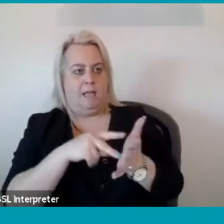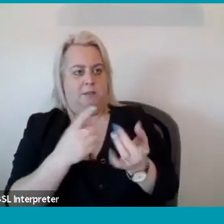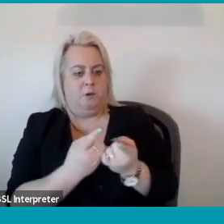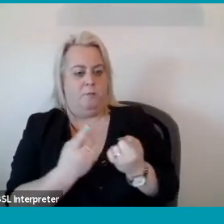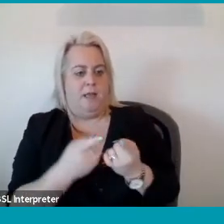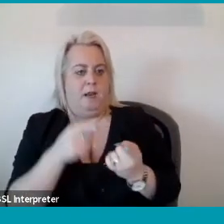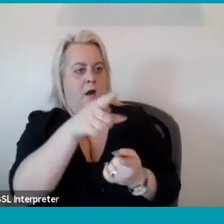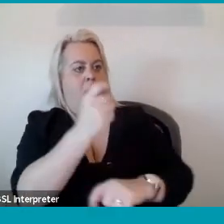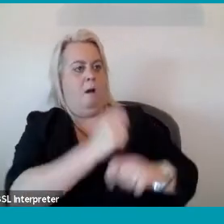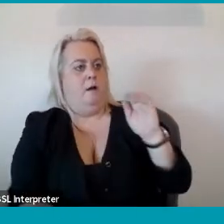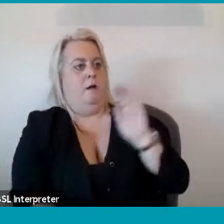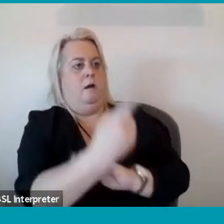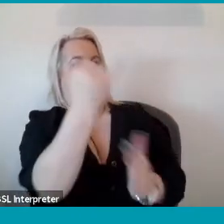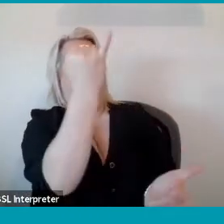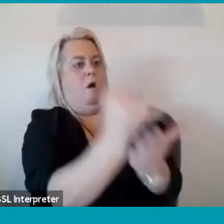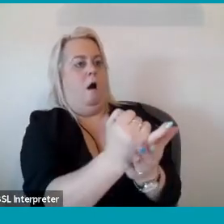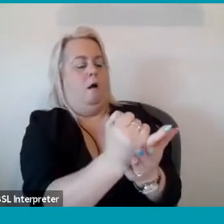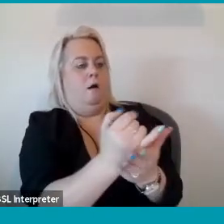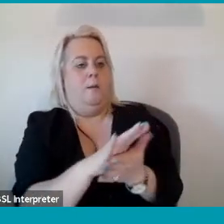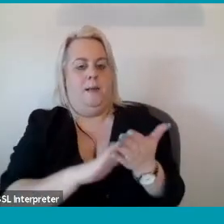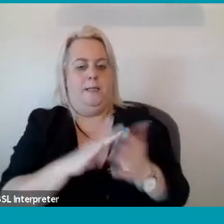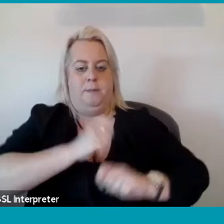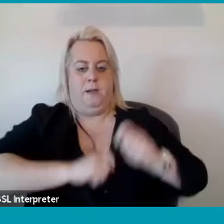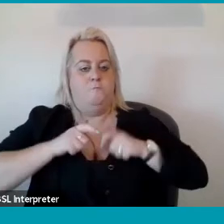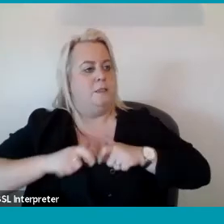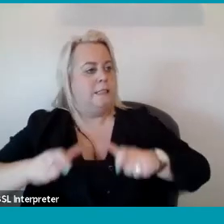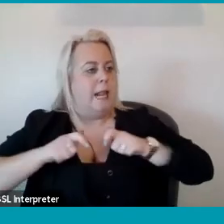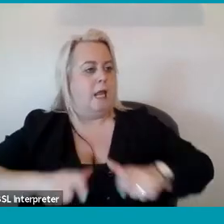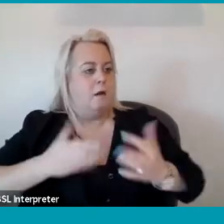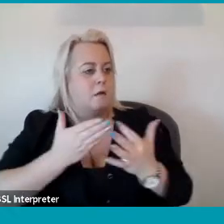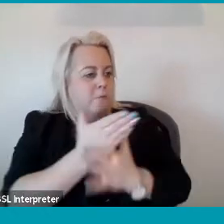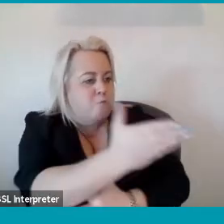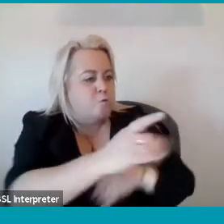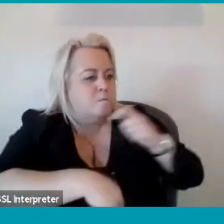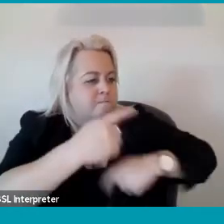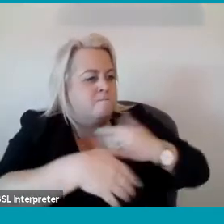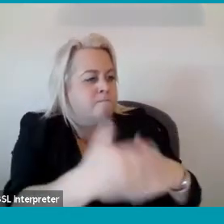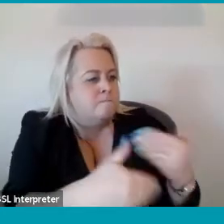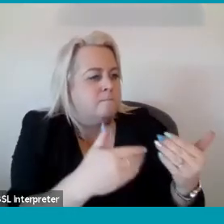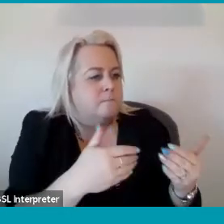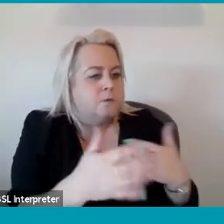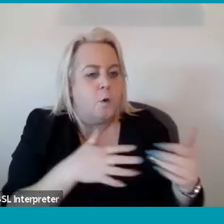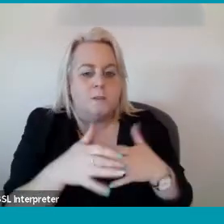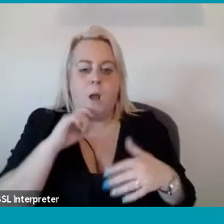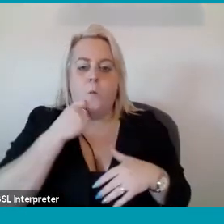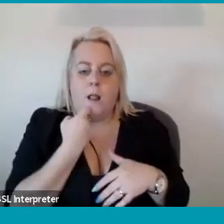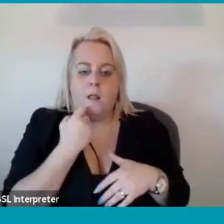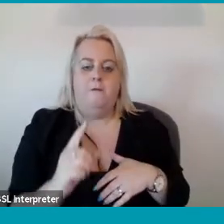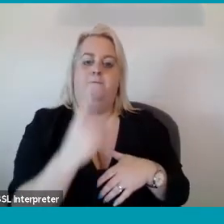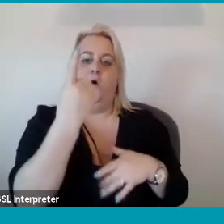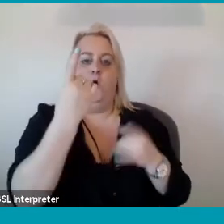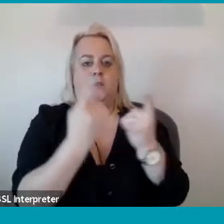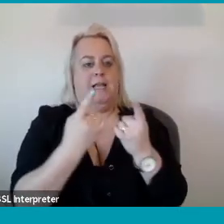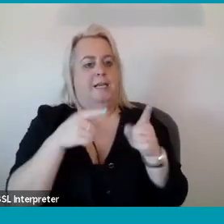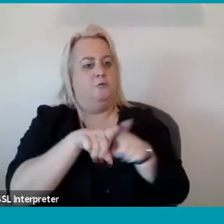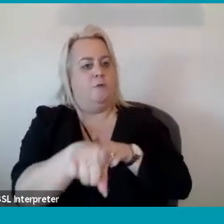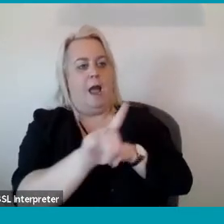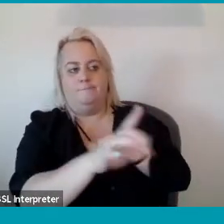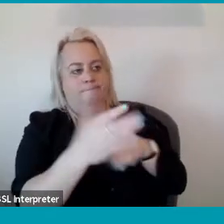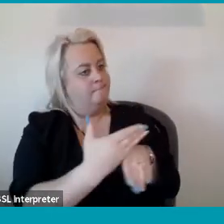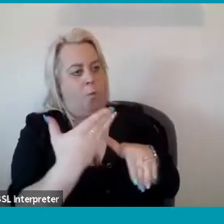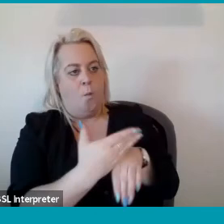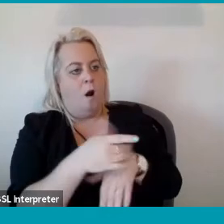we develop that kind of resilience and that determination and persistence that if the first thing we try doesn't work, okay, well, let's try it this way then, or that